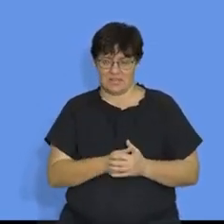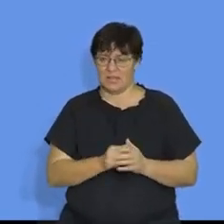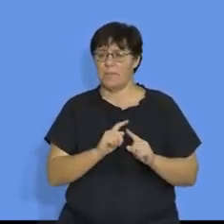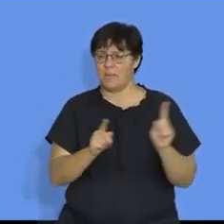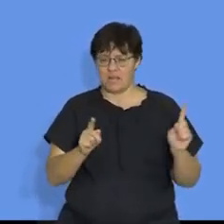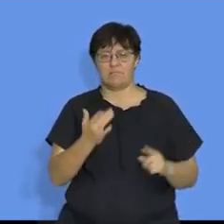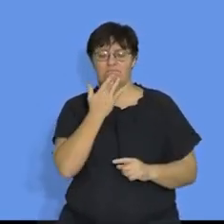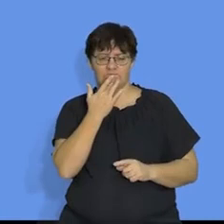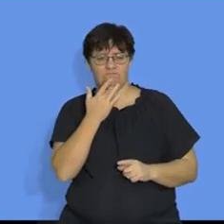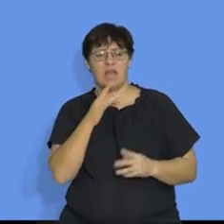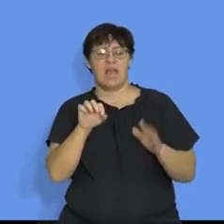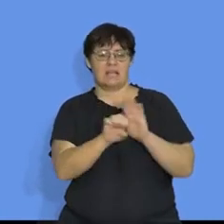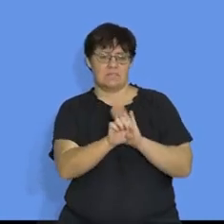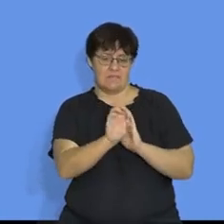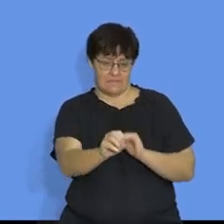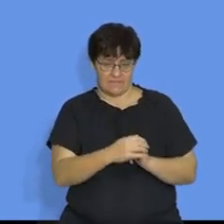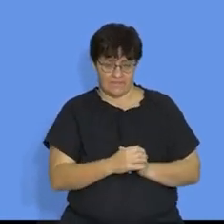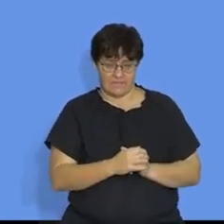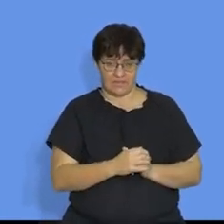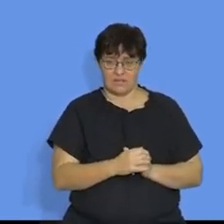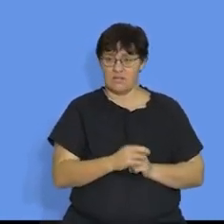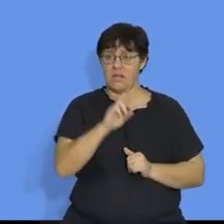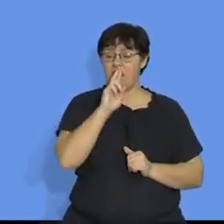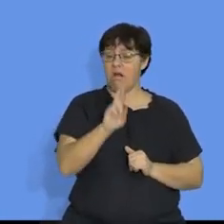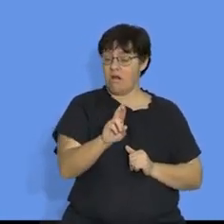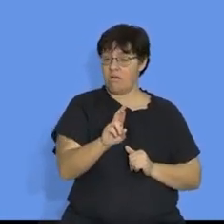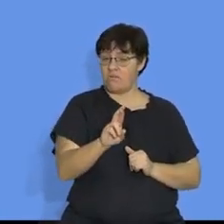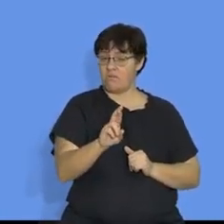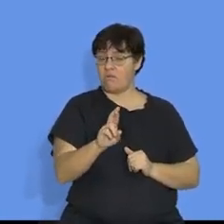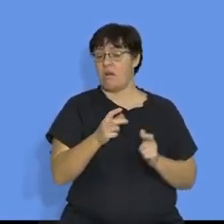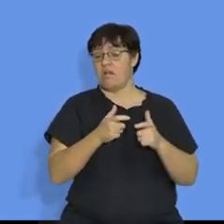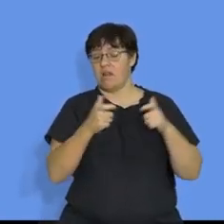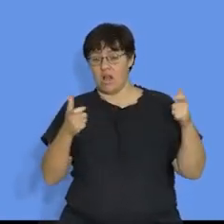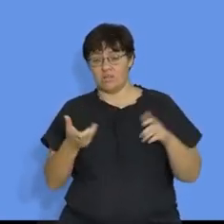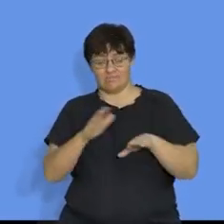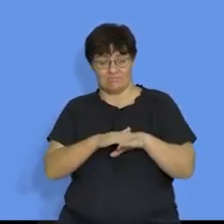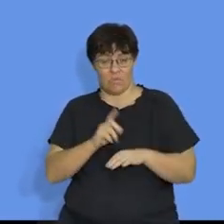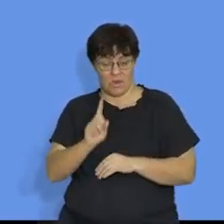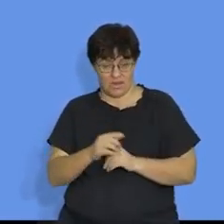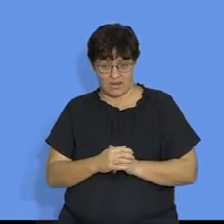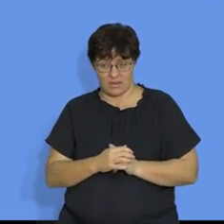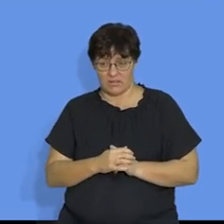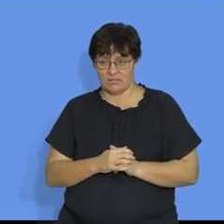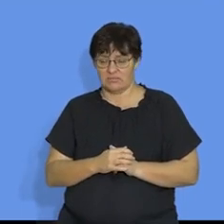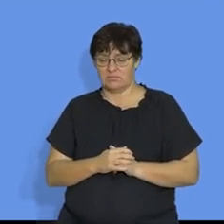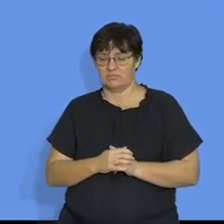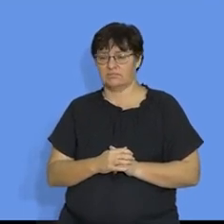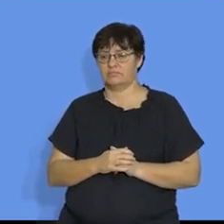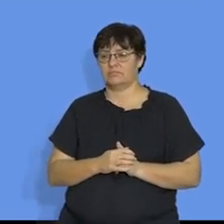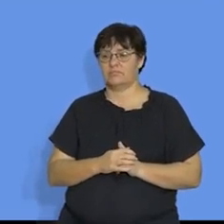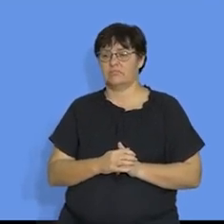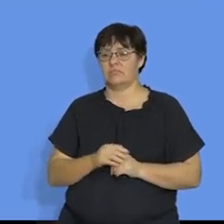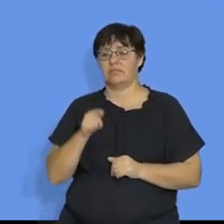there are preferred examples. So when r is particularly larger than 1, this example or